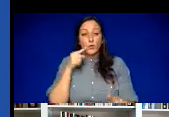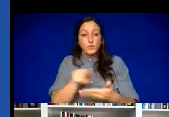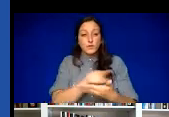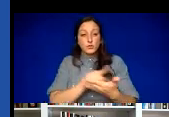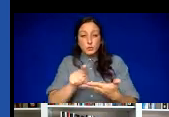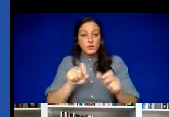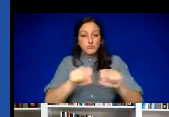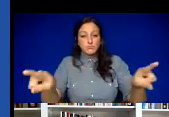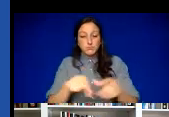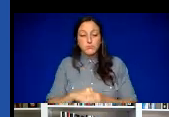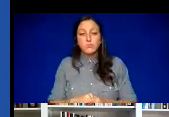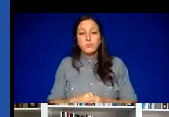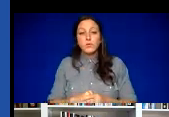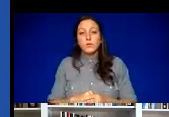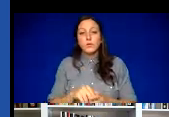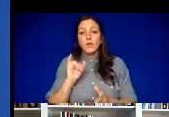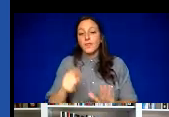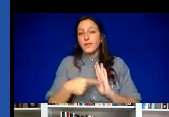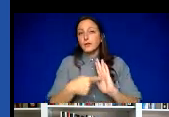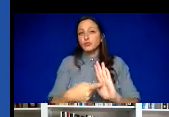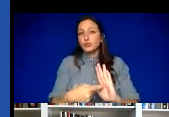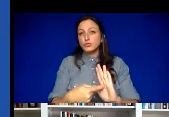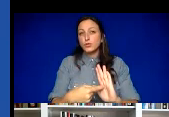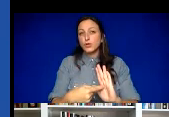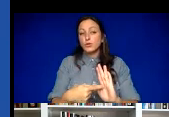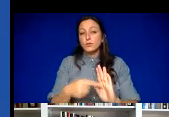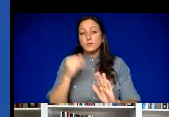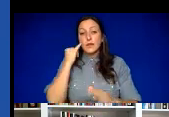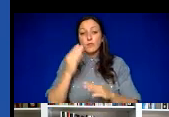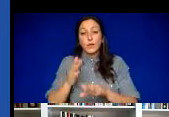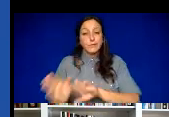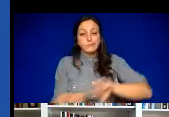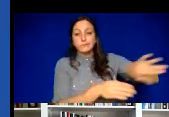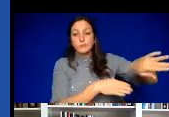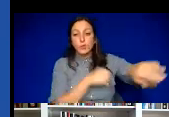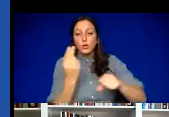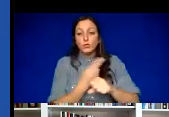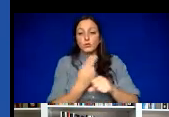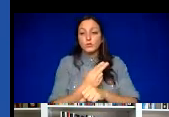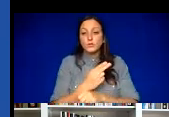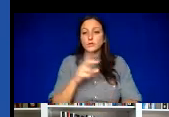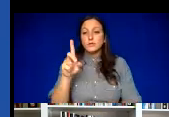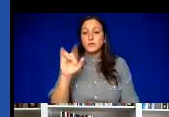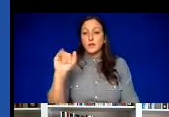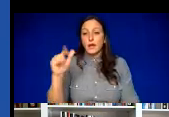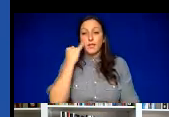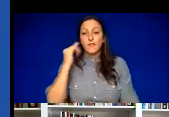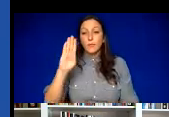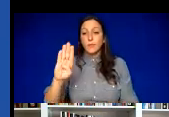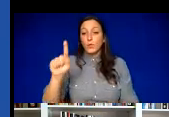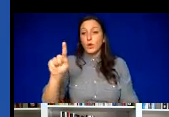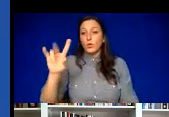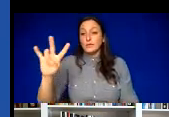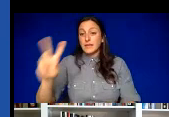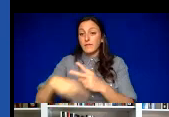shows that by ending the dial, if the B117 variant becomes dominant, if there's